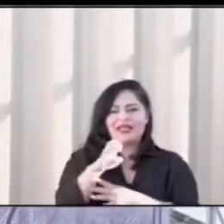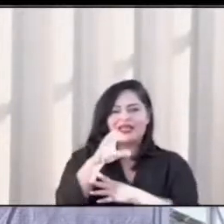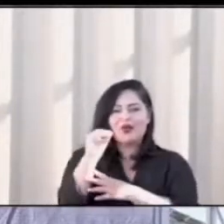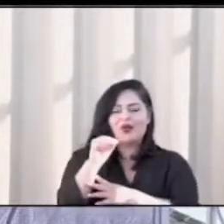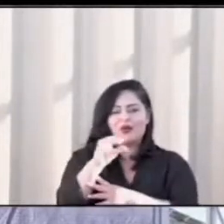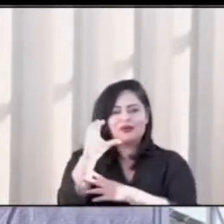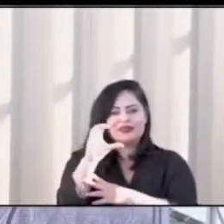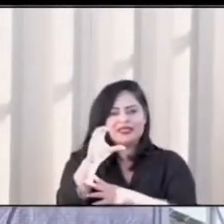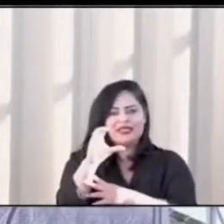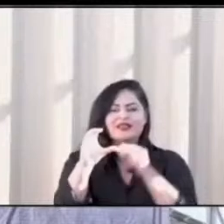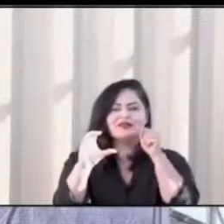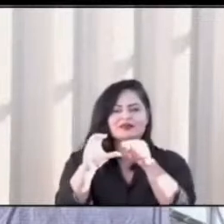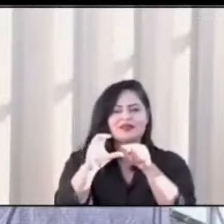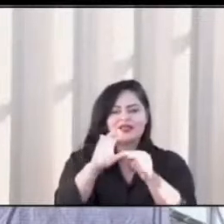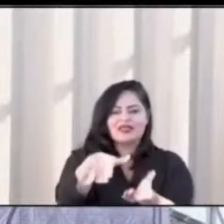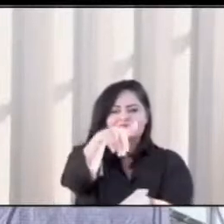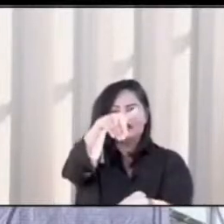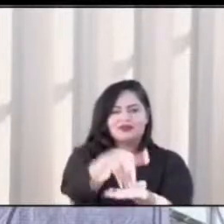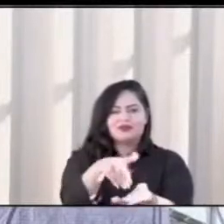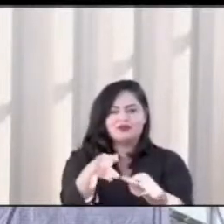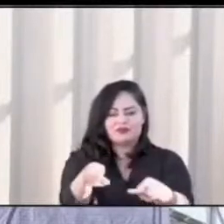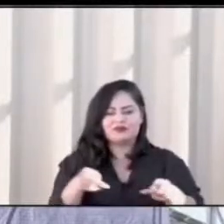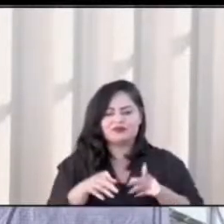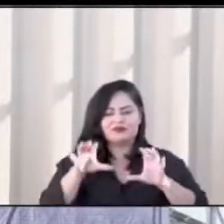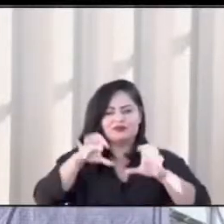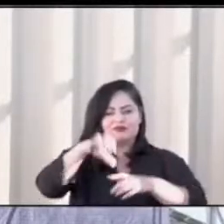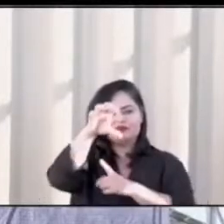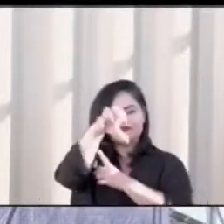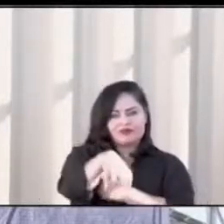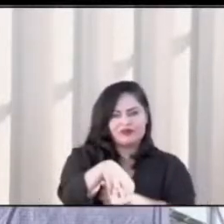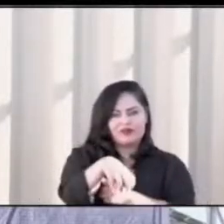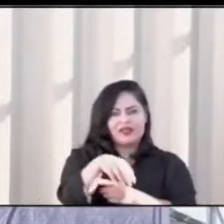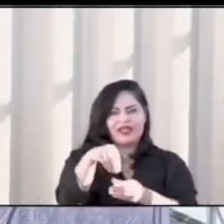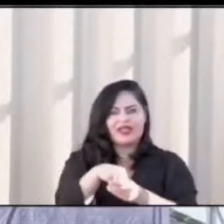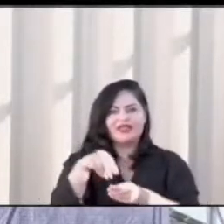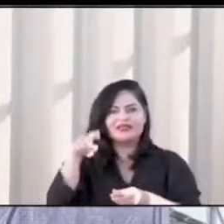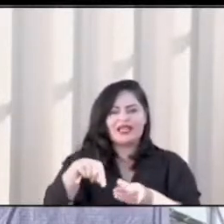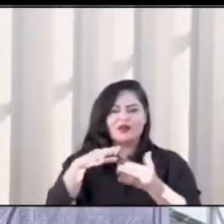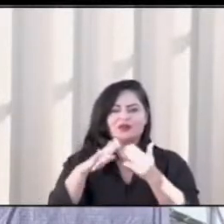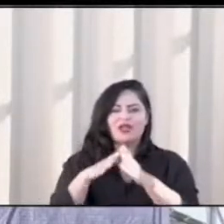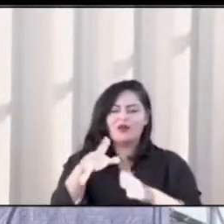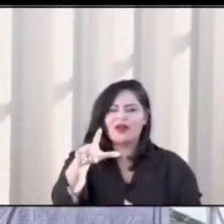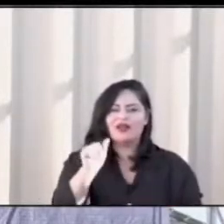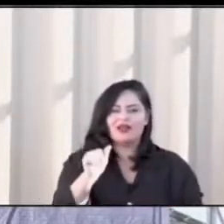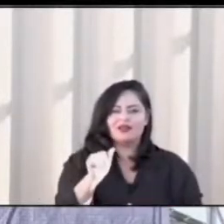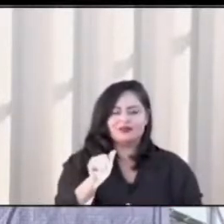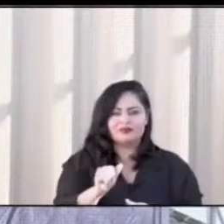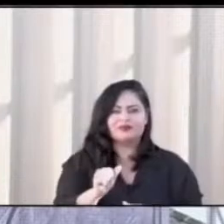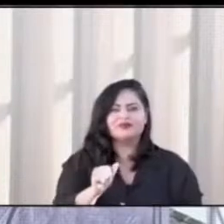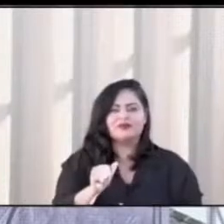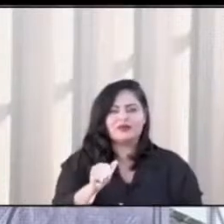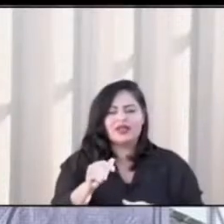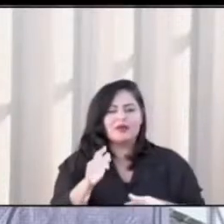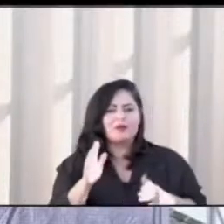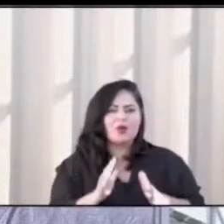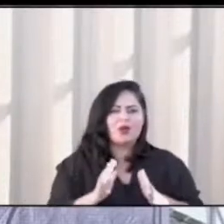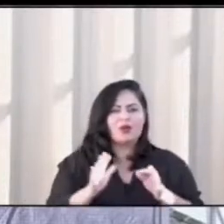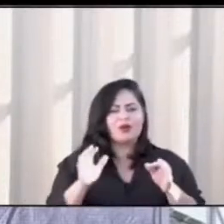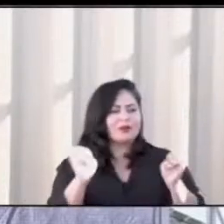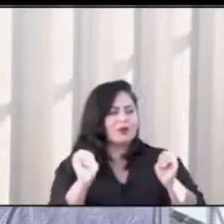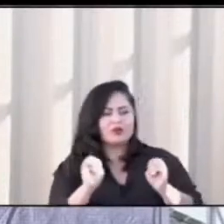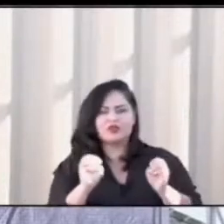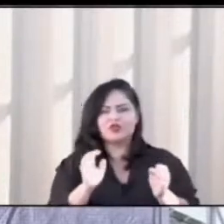Los Angeles serves as a centralized facility, a nerve center located in downtown Los Angeles. During small emergencies and